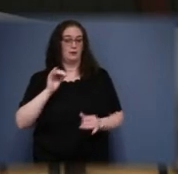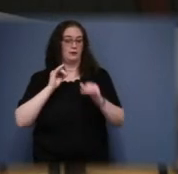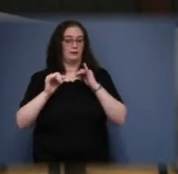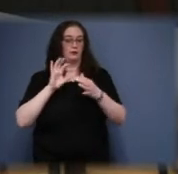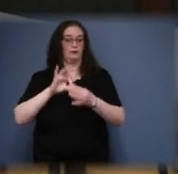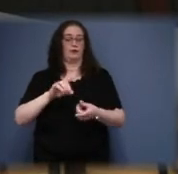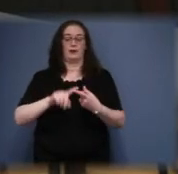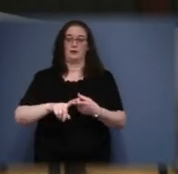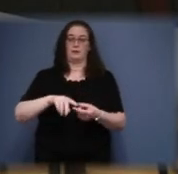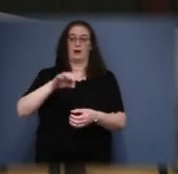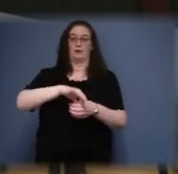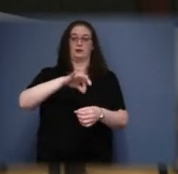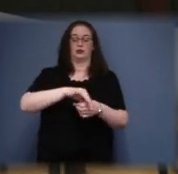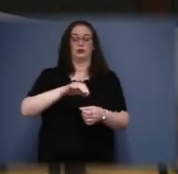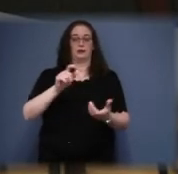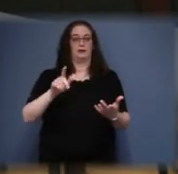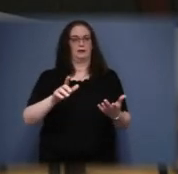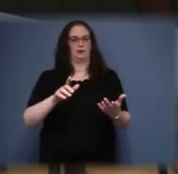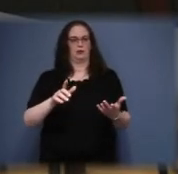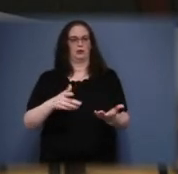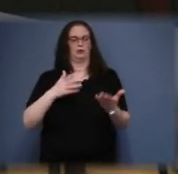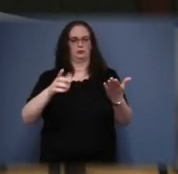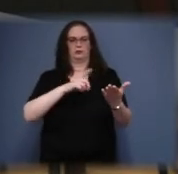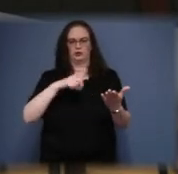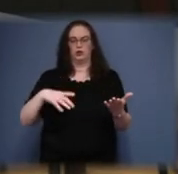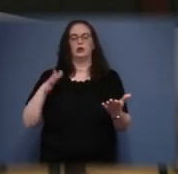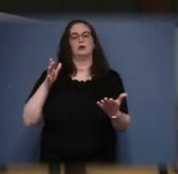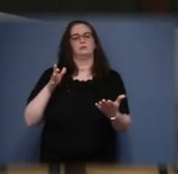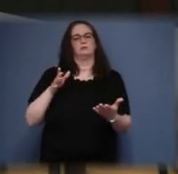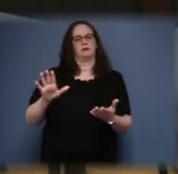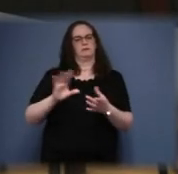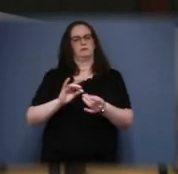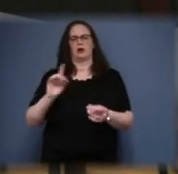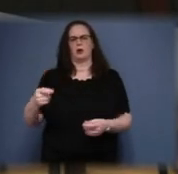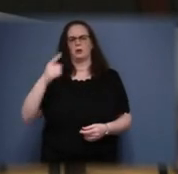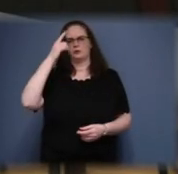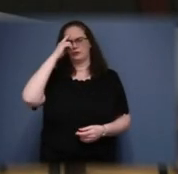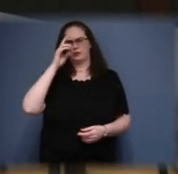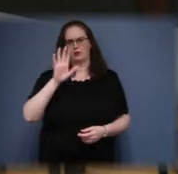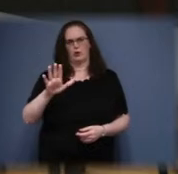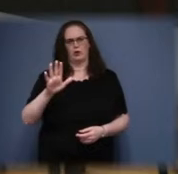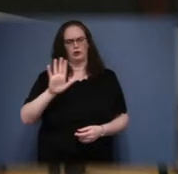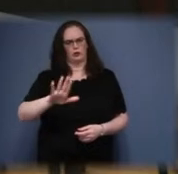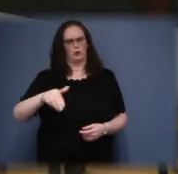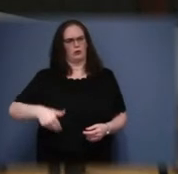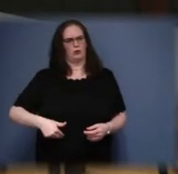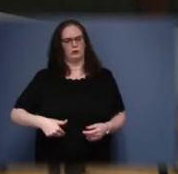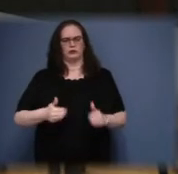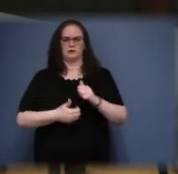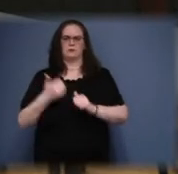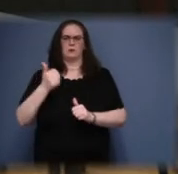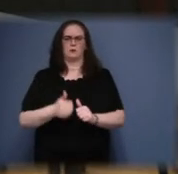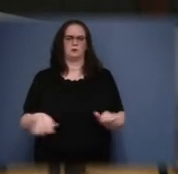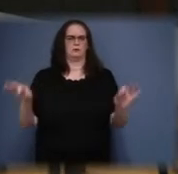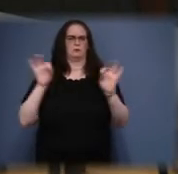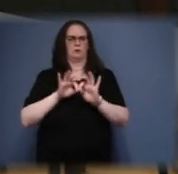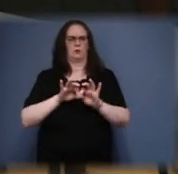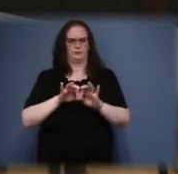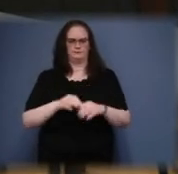casting votes in legislature, Mr. Geramolo said, I always thought your conscience was the most important thing.